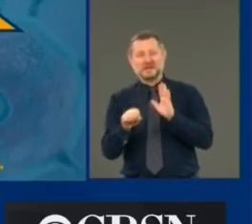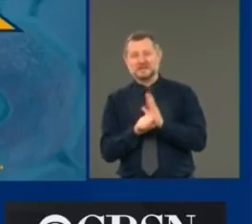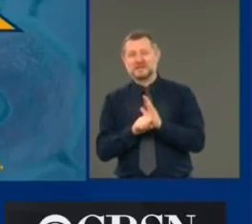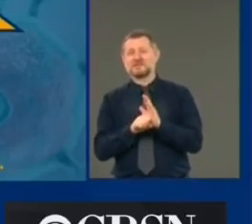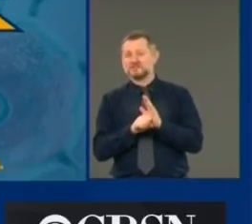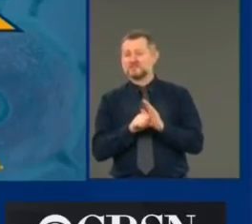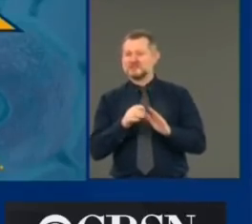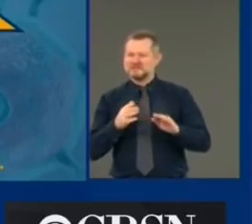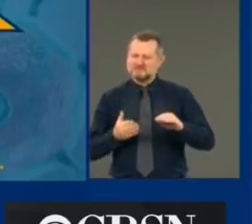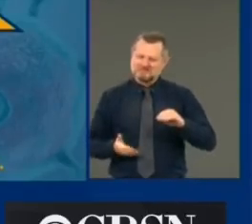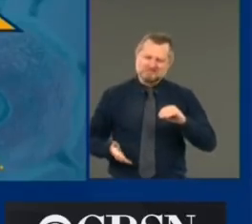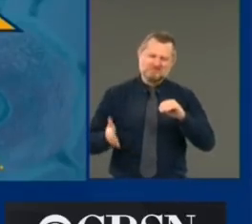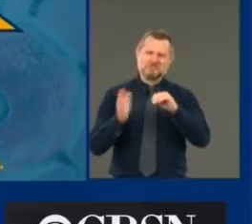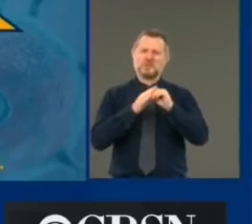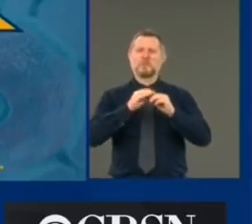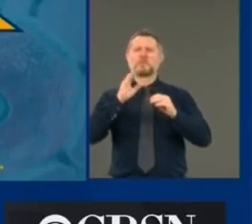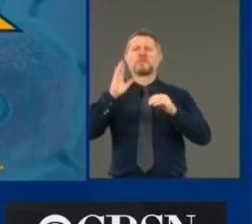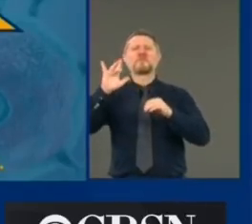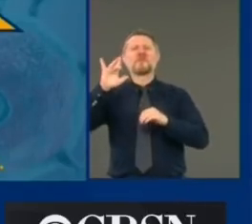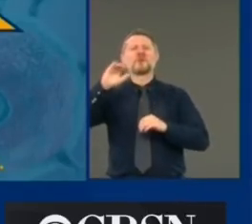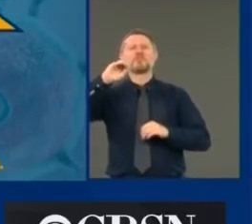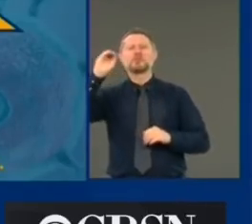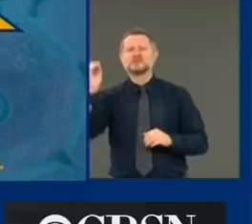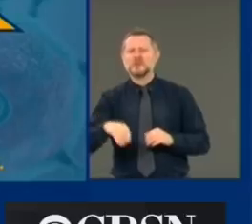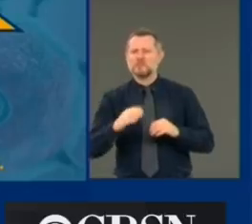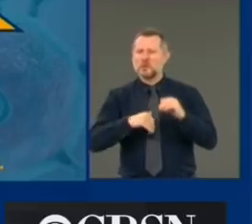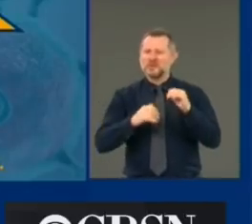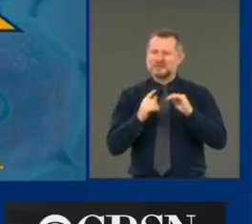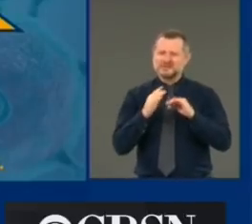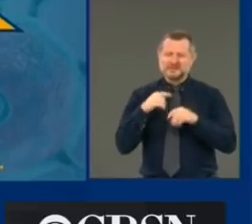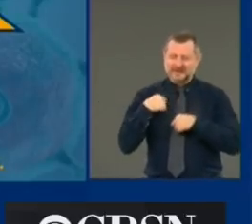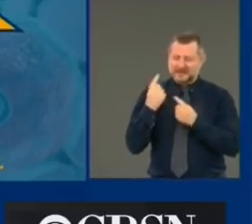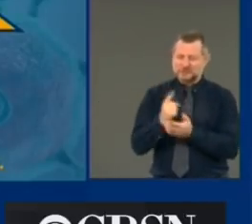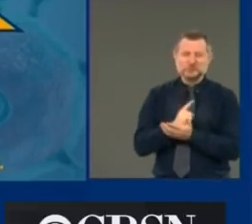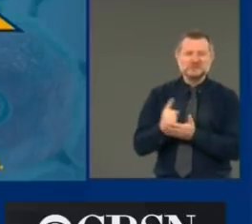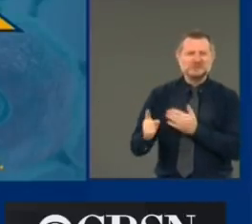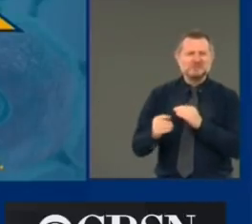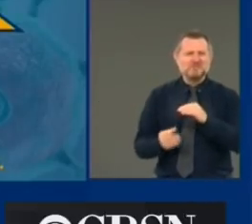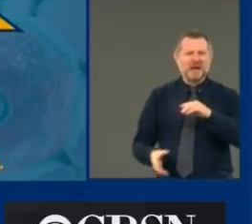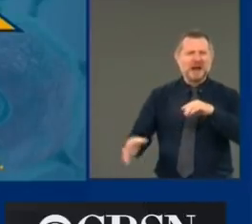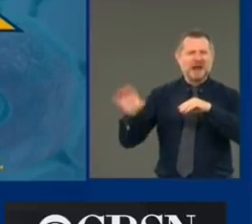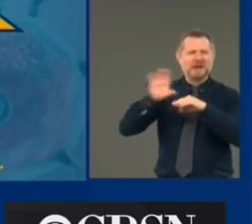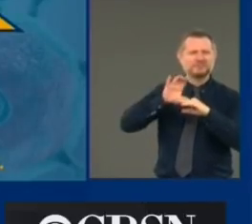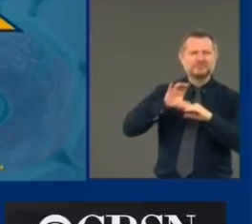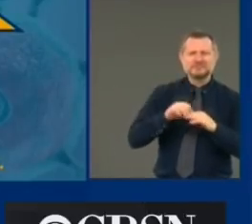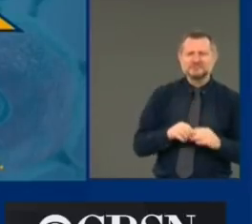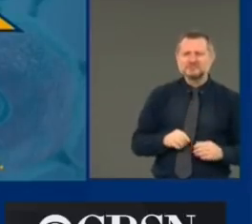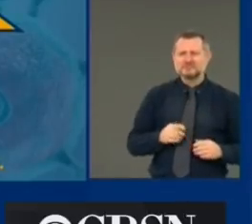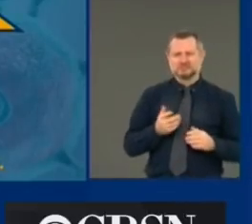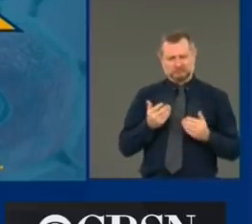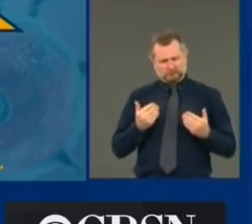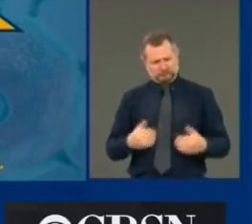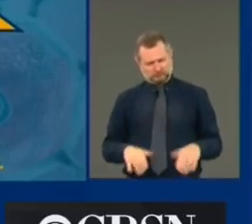seen a 25% increase in the past week. Think about that.